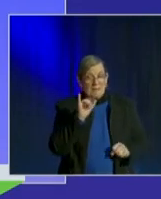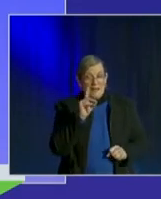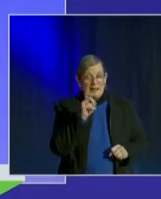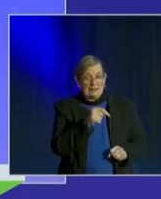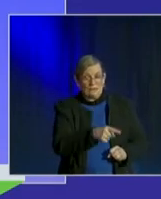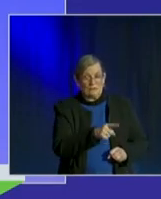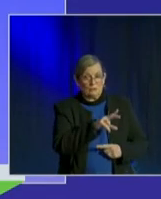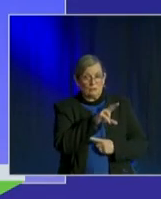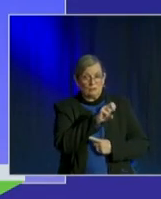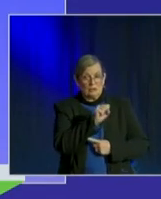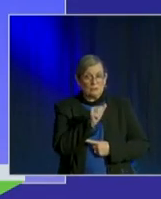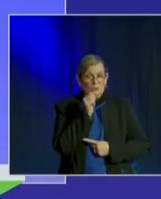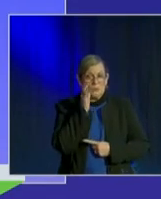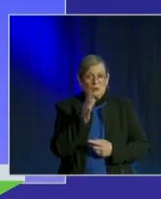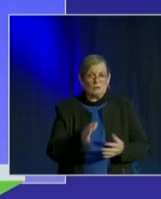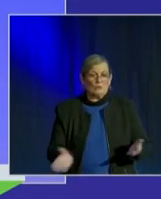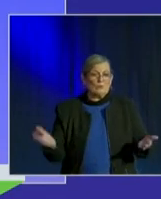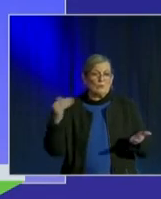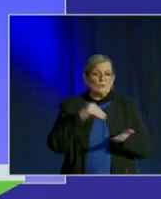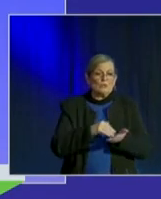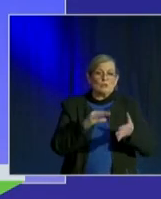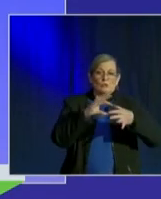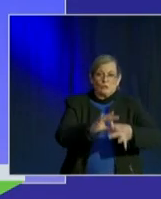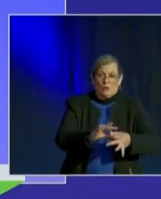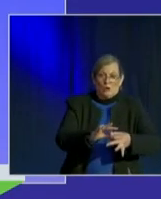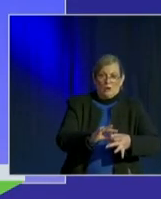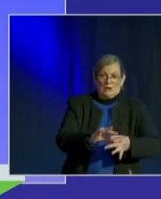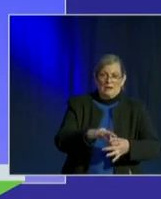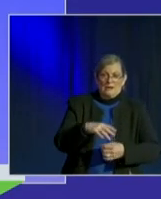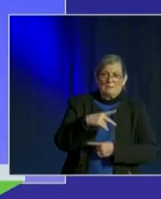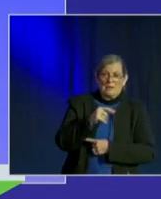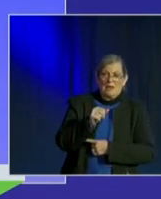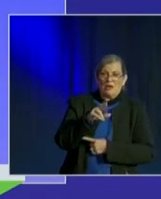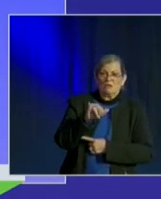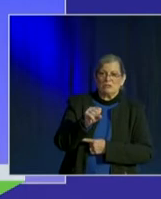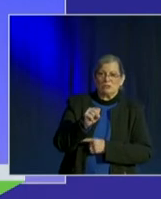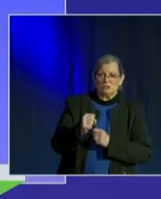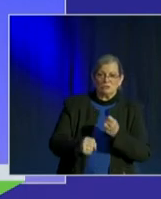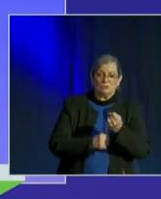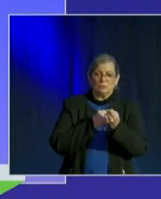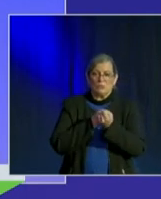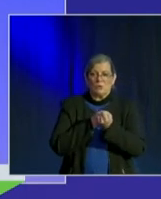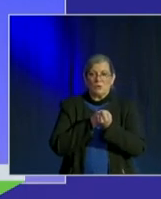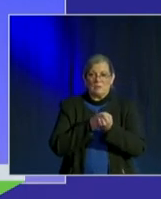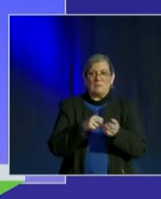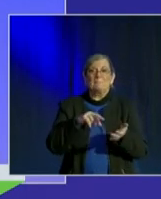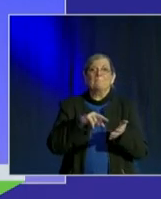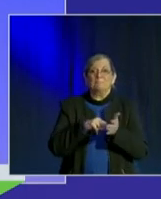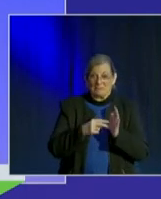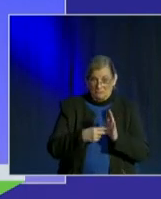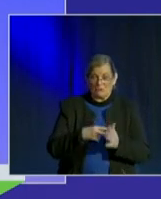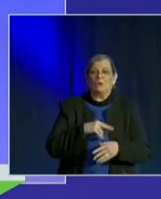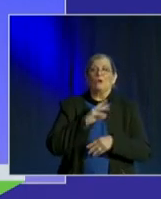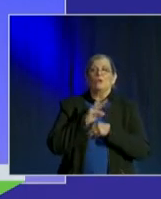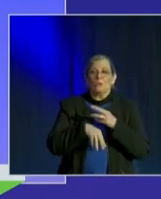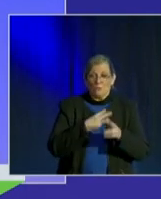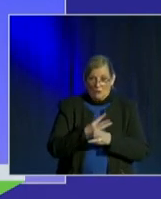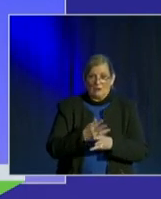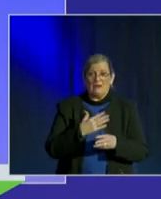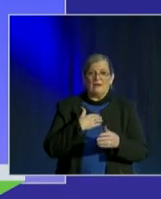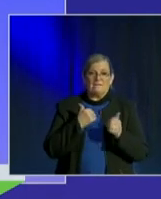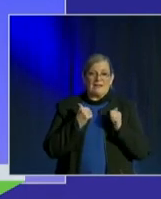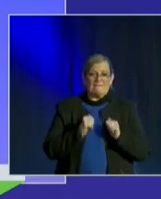States would rejoin the Paris Accord. We take climate change and everything we can do for our environment